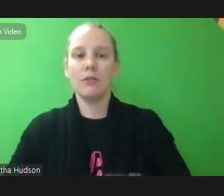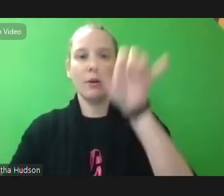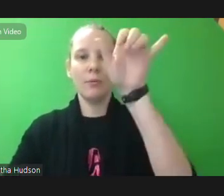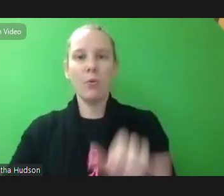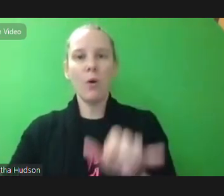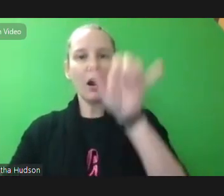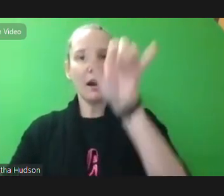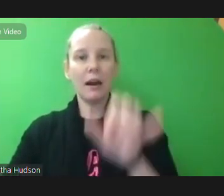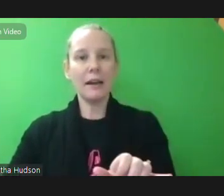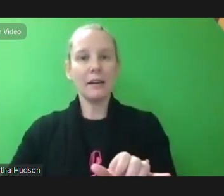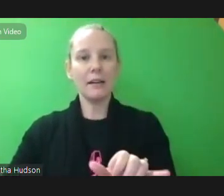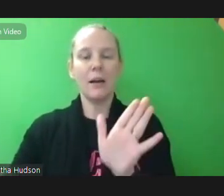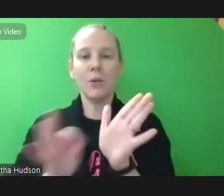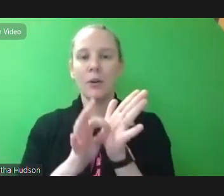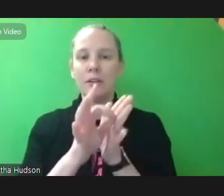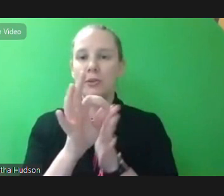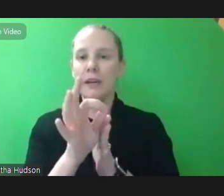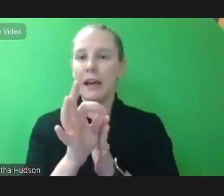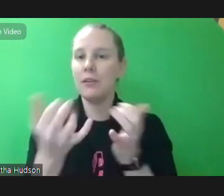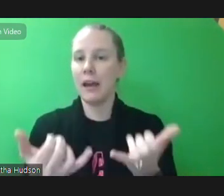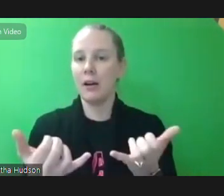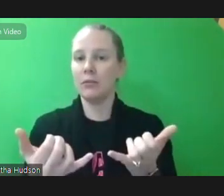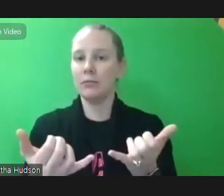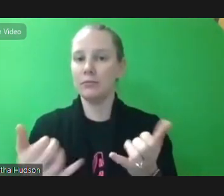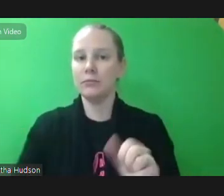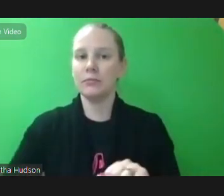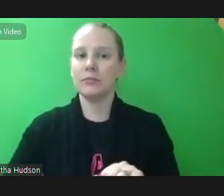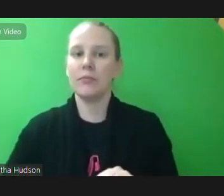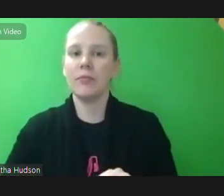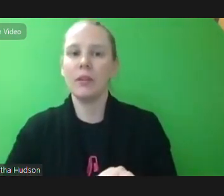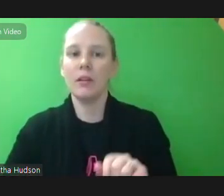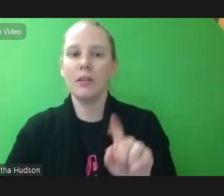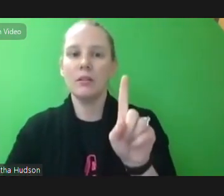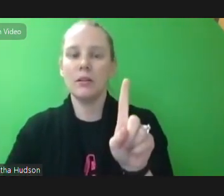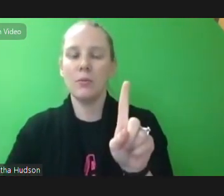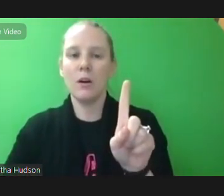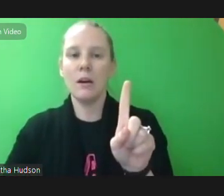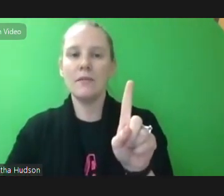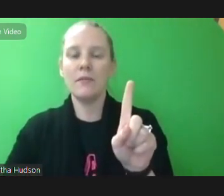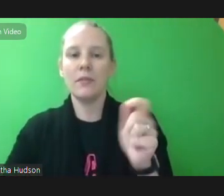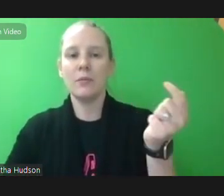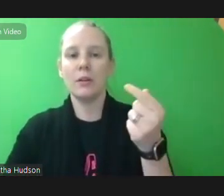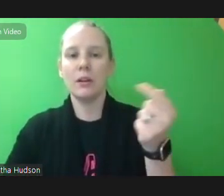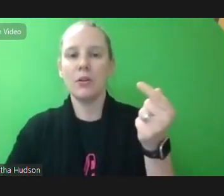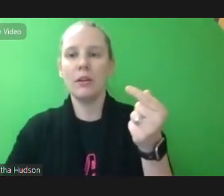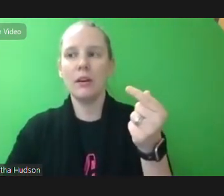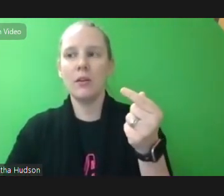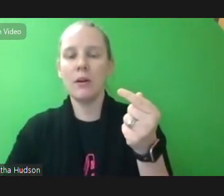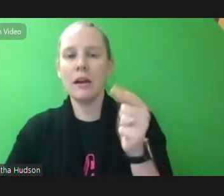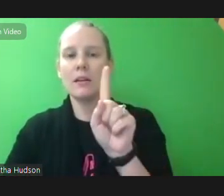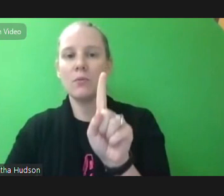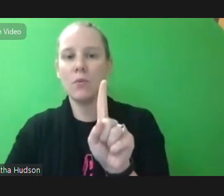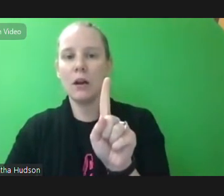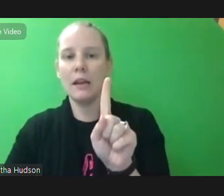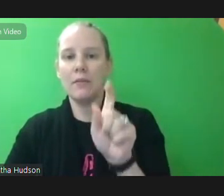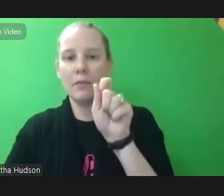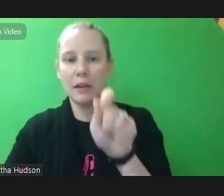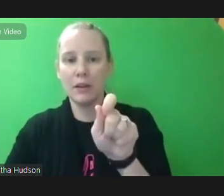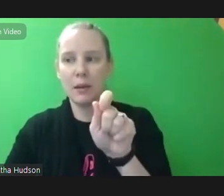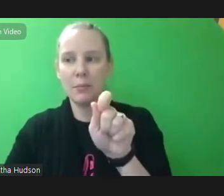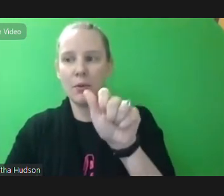So from the y, I'm going to count now. So 1, I'm going to go the other way,